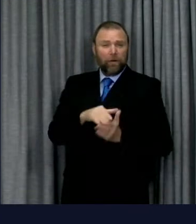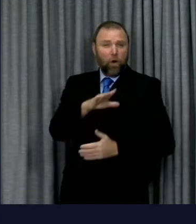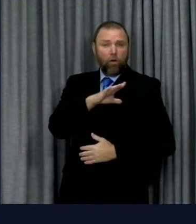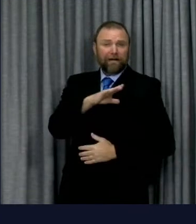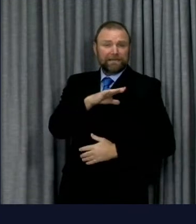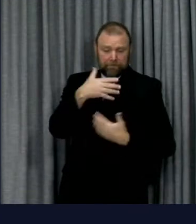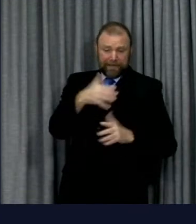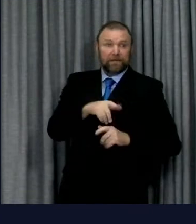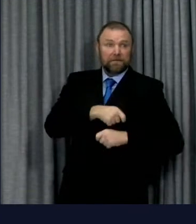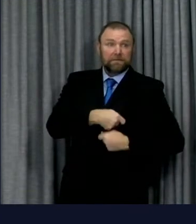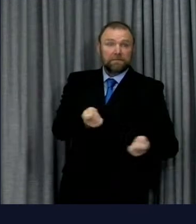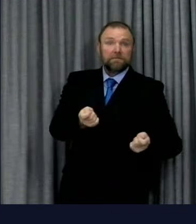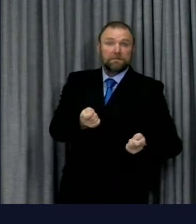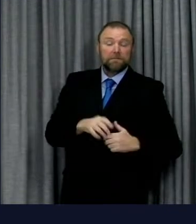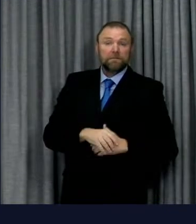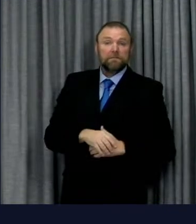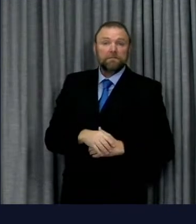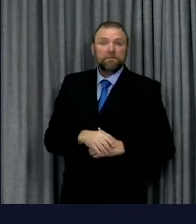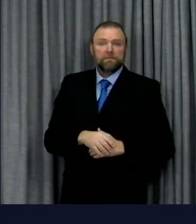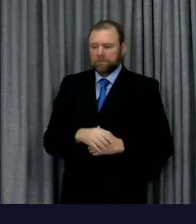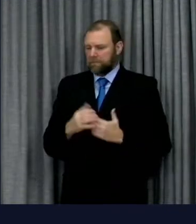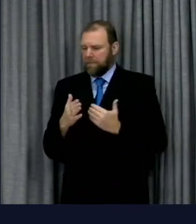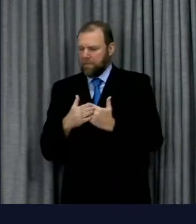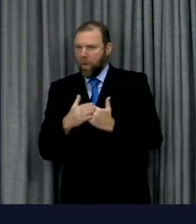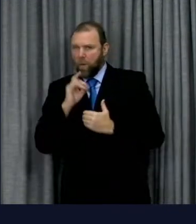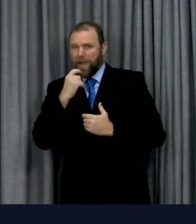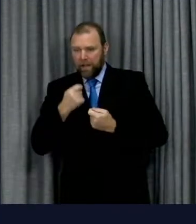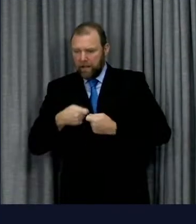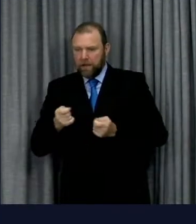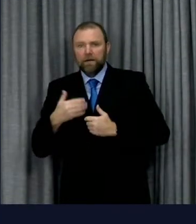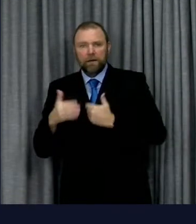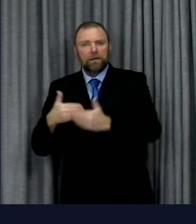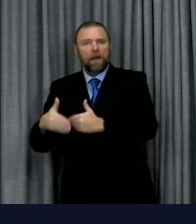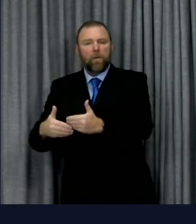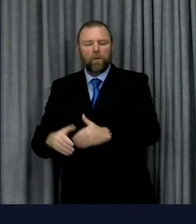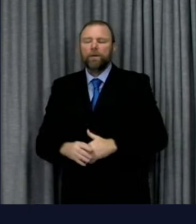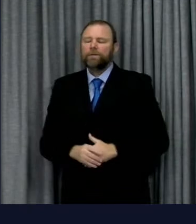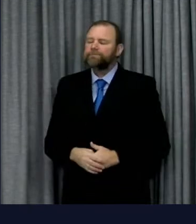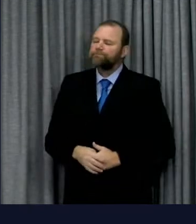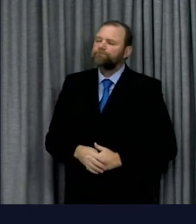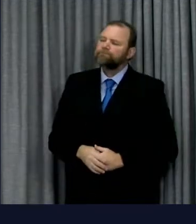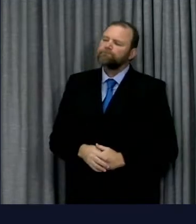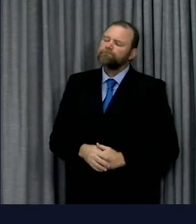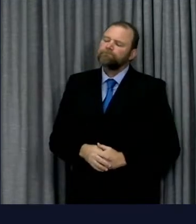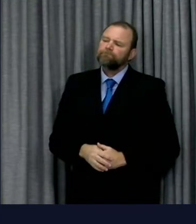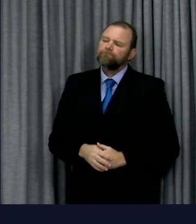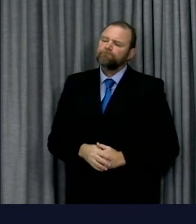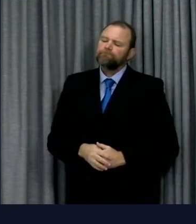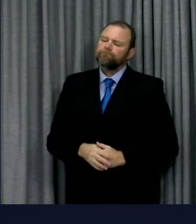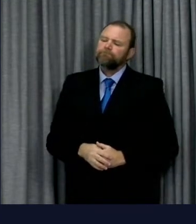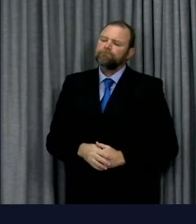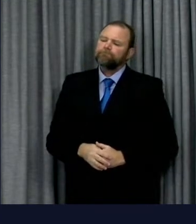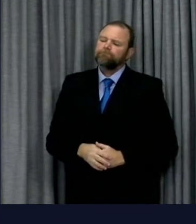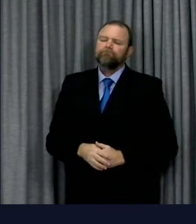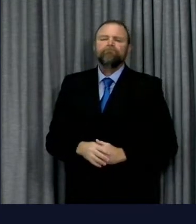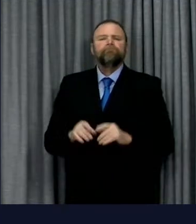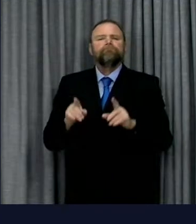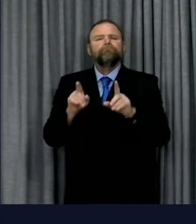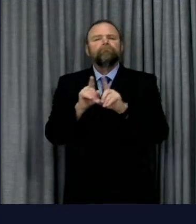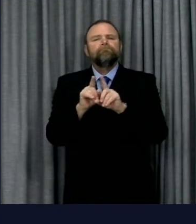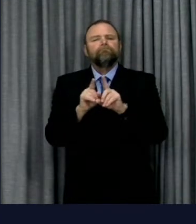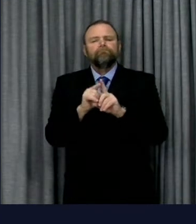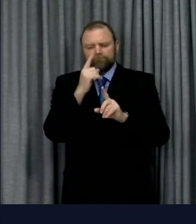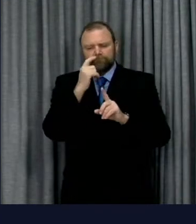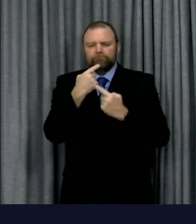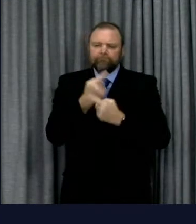already been made, and more awards now will follow. I can also confirm